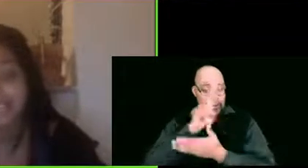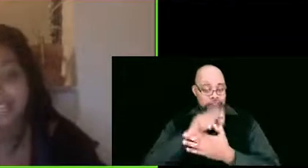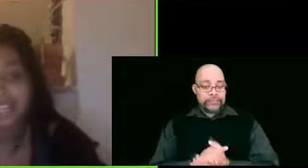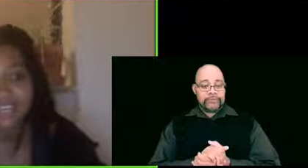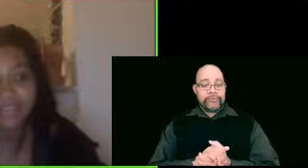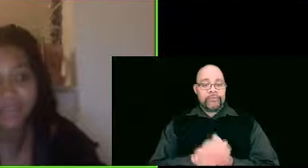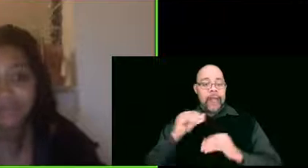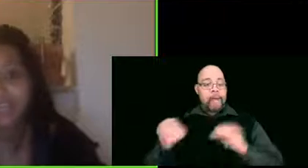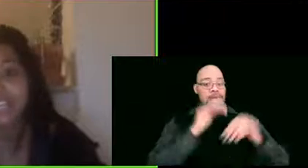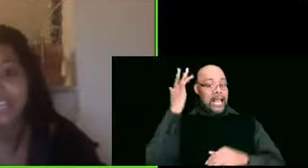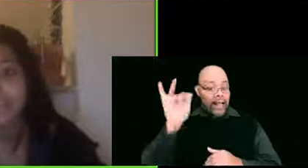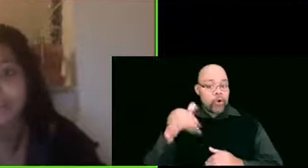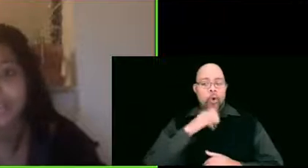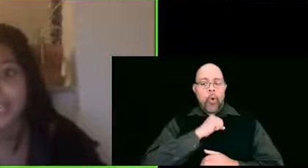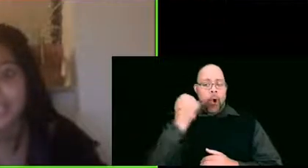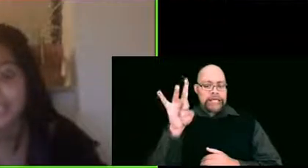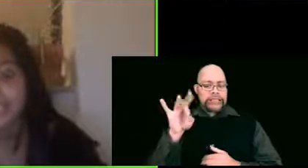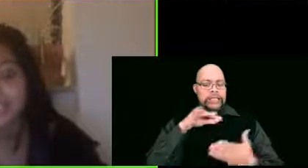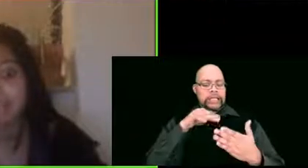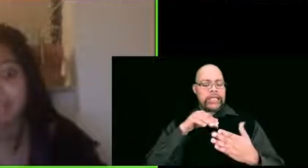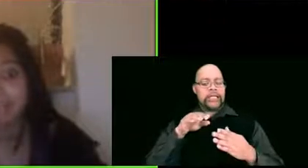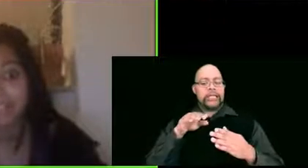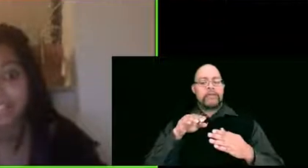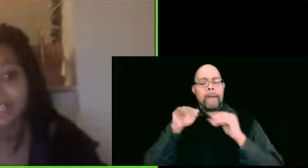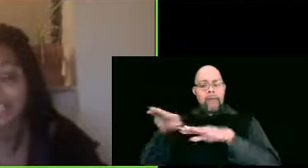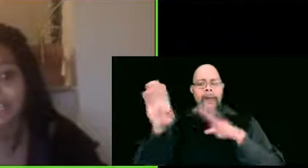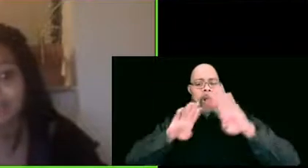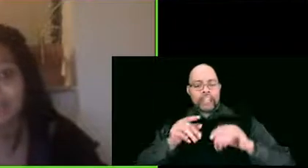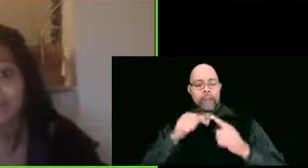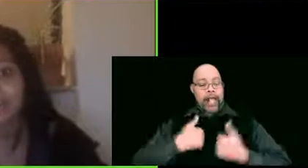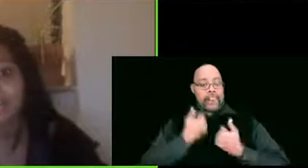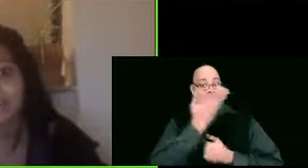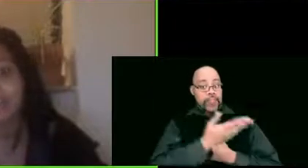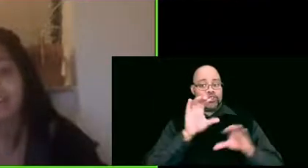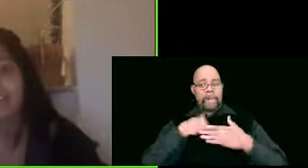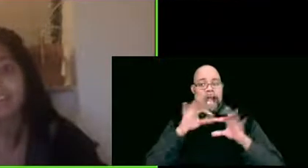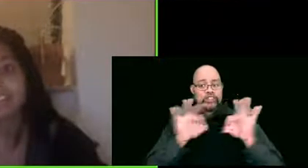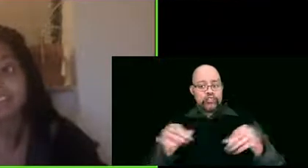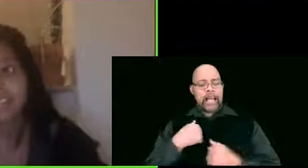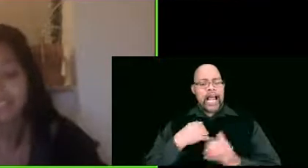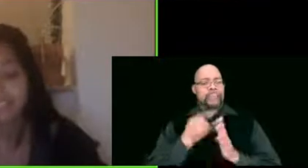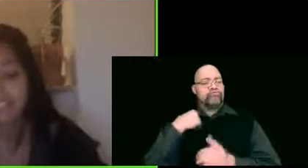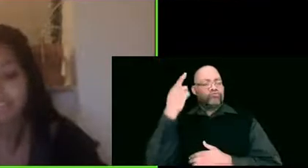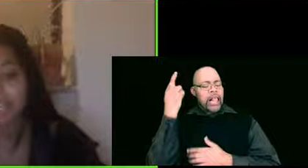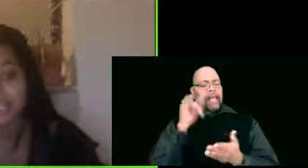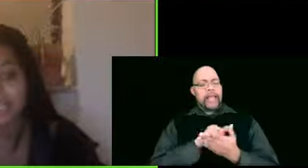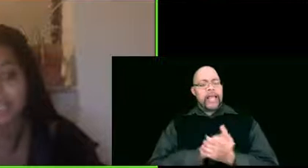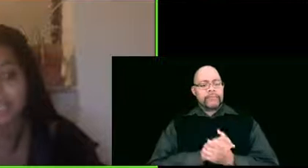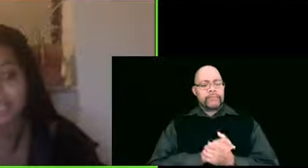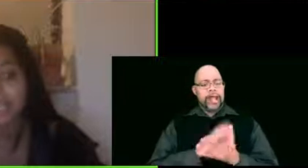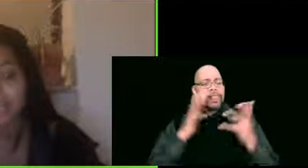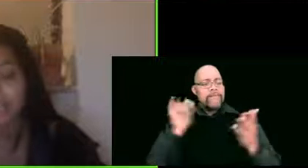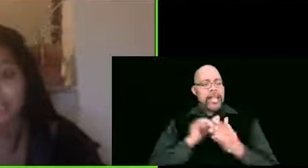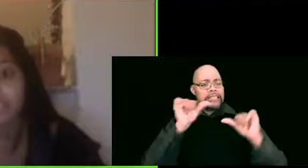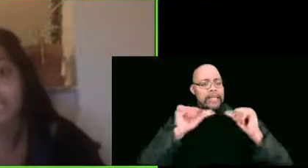at university, I moved to California when I was 18 to study marine biology. And it was when I was living out there and doing my degree that I just realized